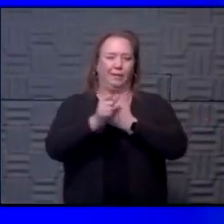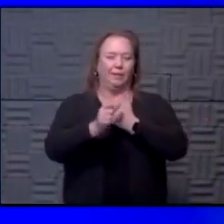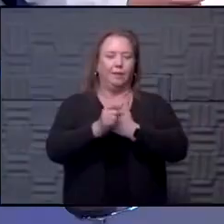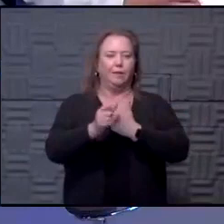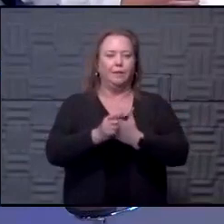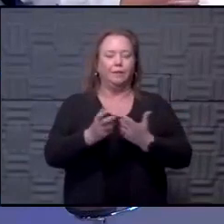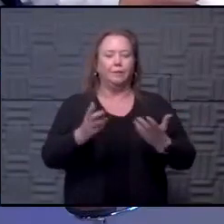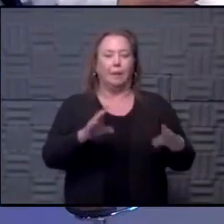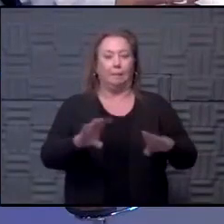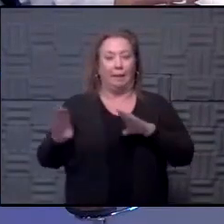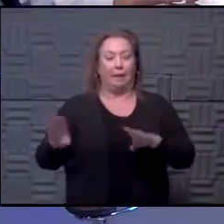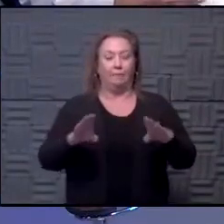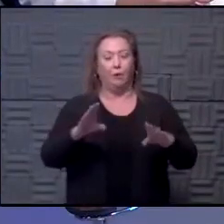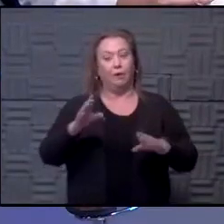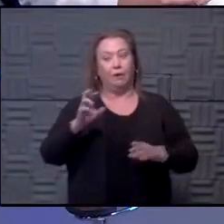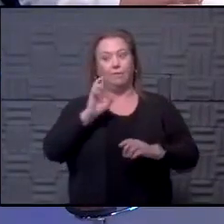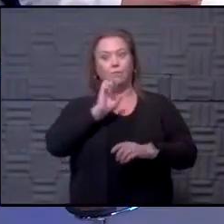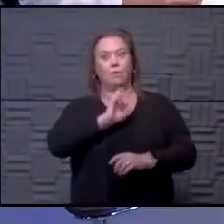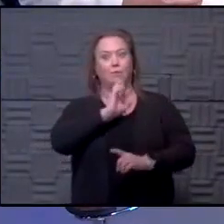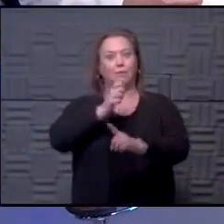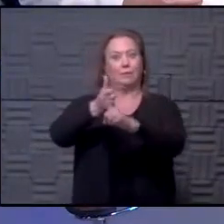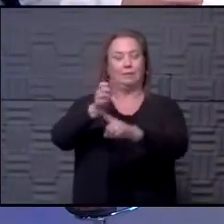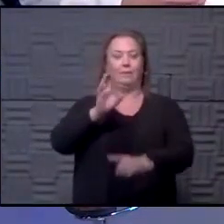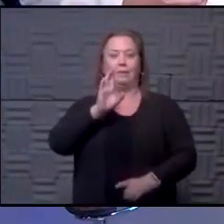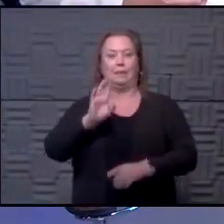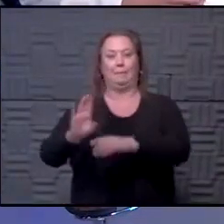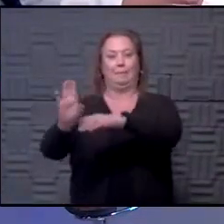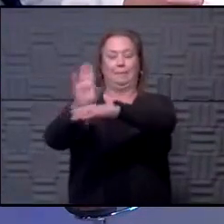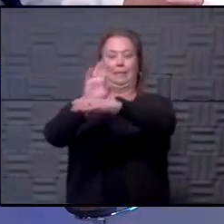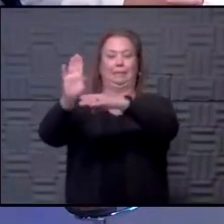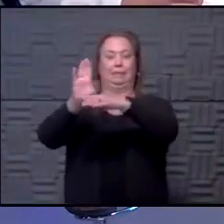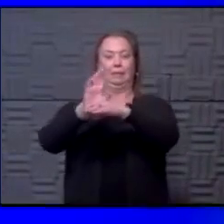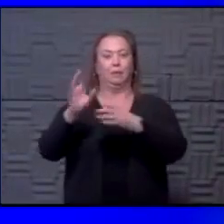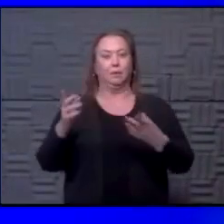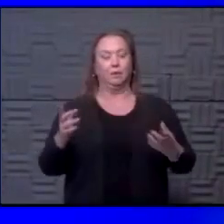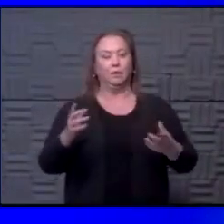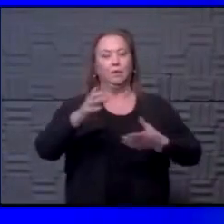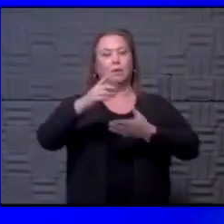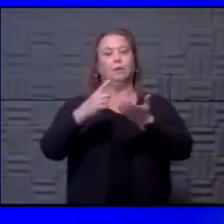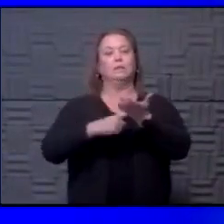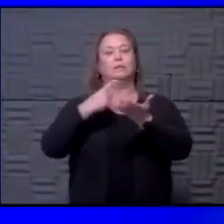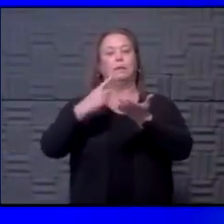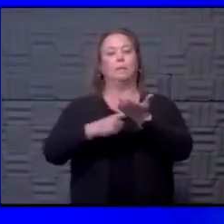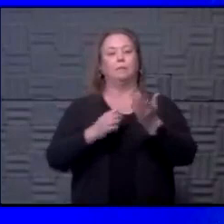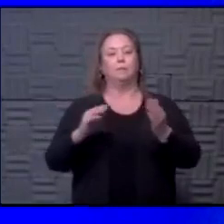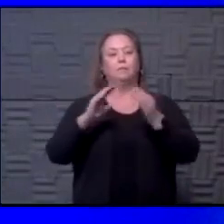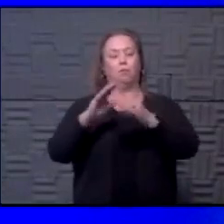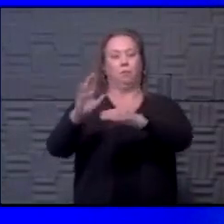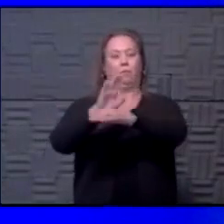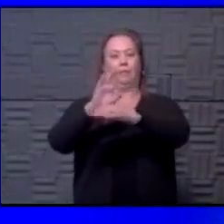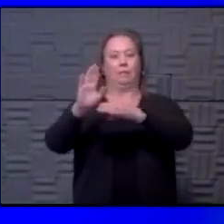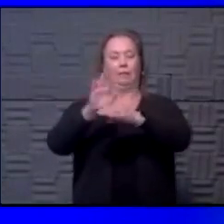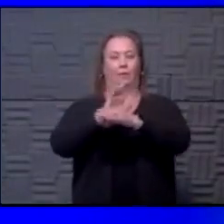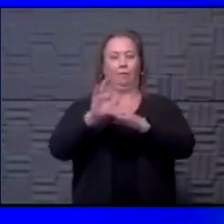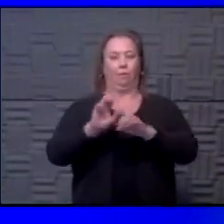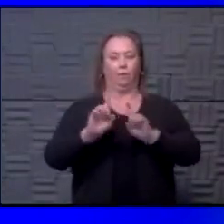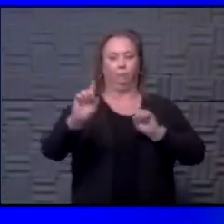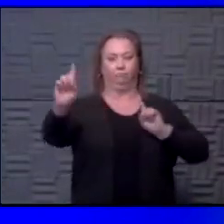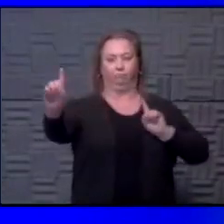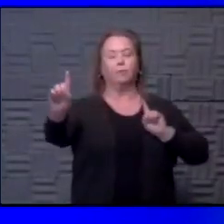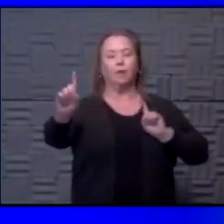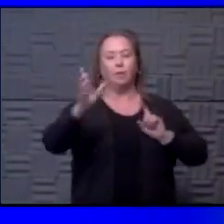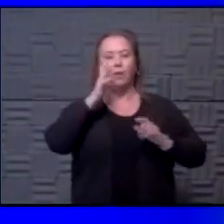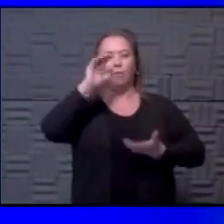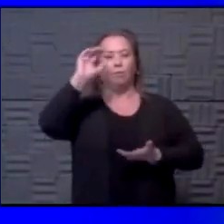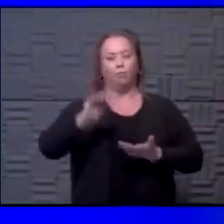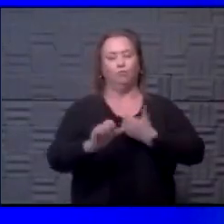now, especially if the restaurant is busy. I mean, you know, you can go, certainly there are some times that are busier than others. If you can space from people, that's going to reduce